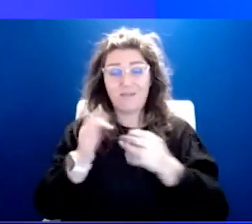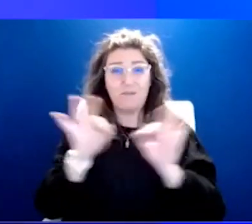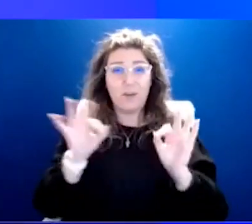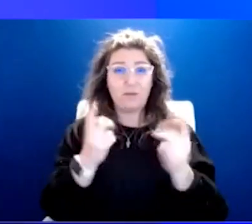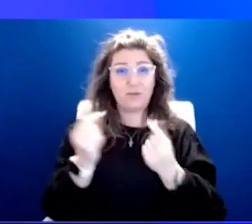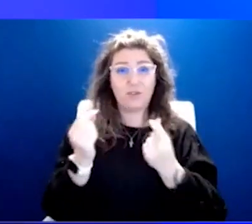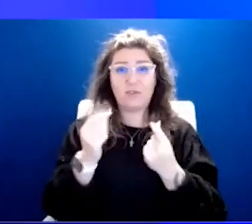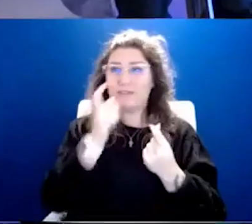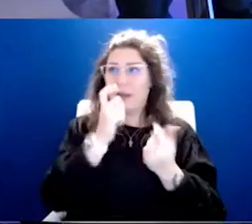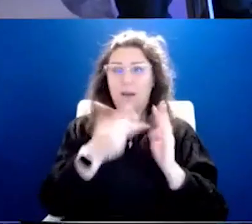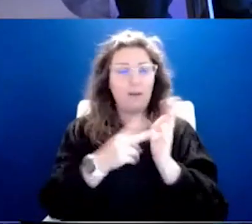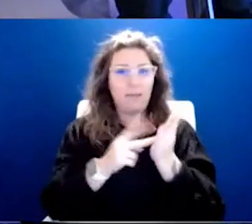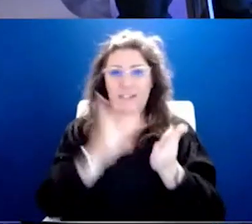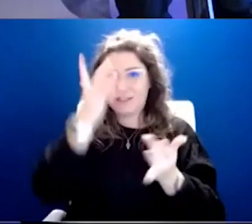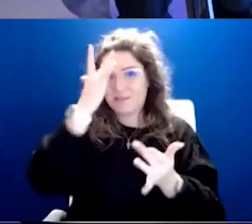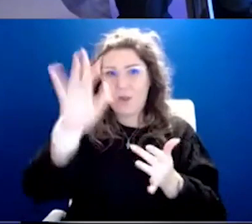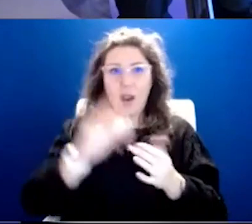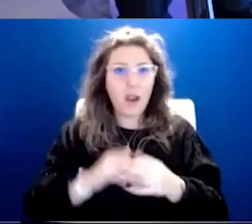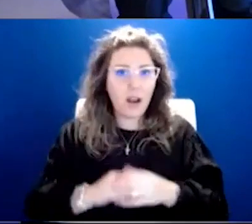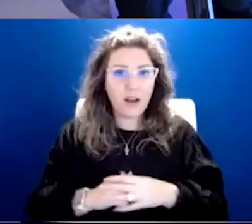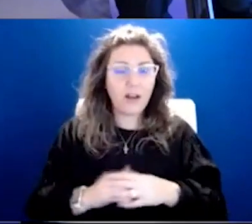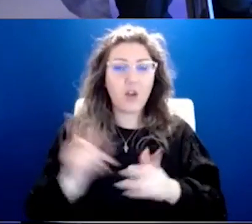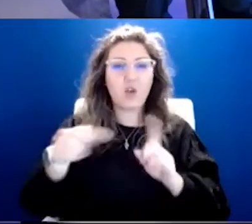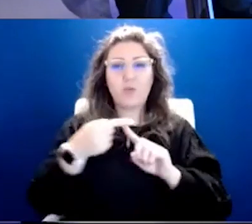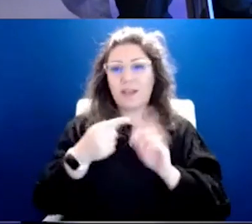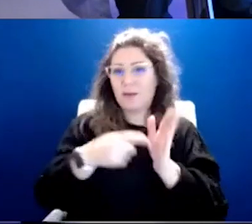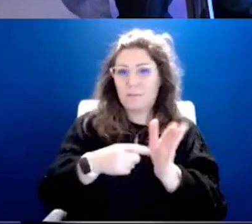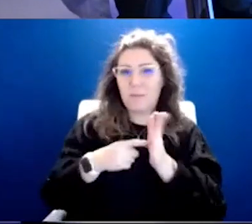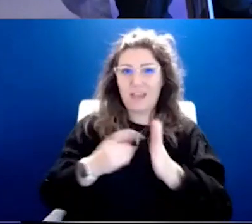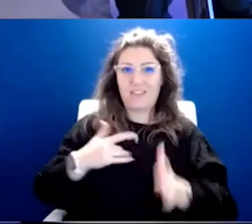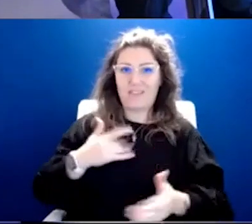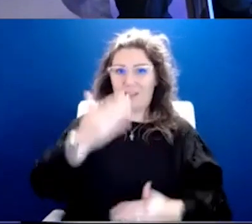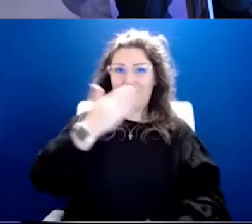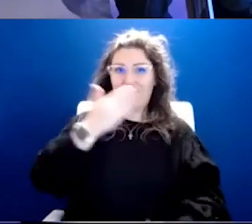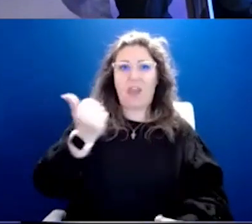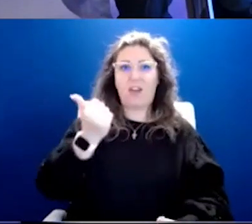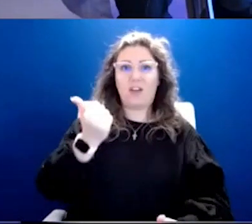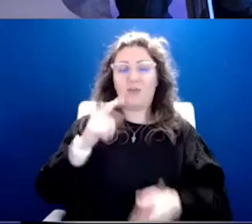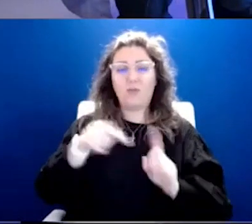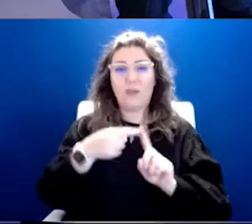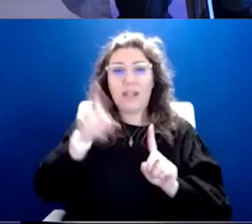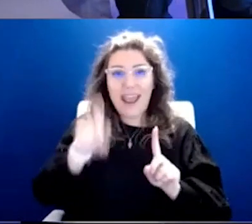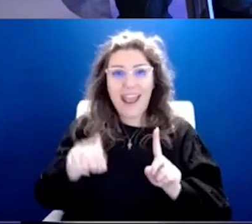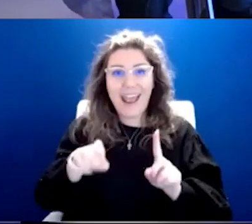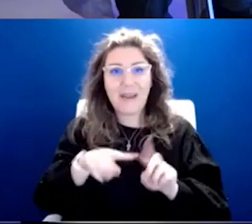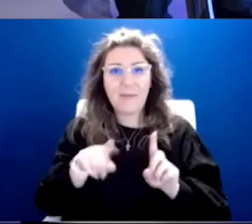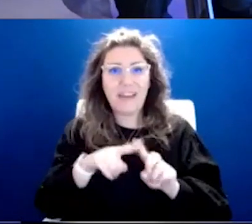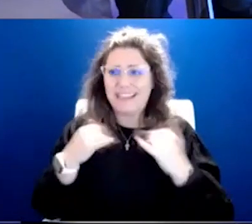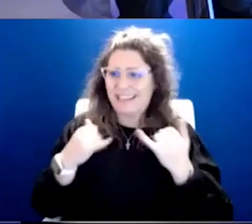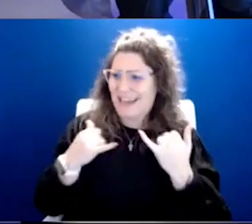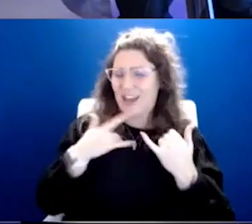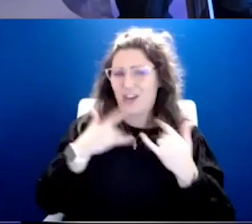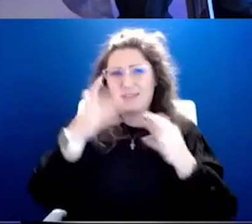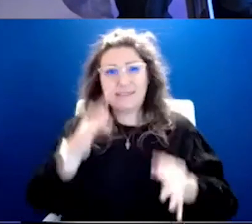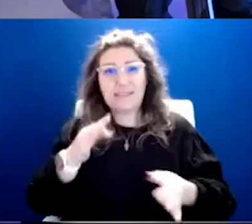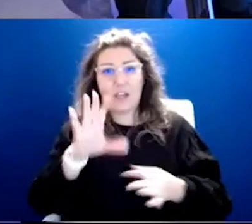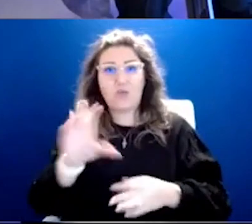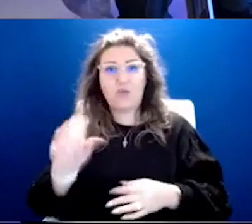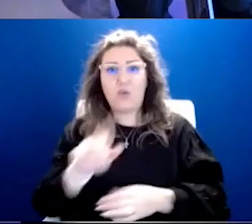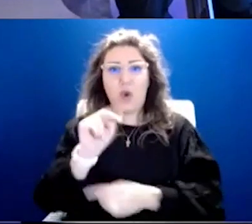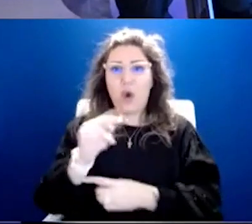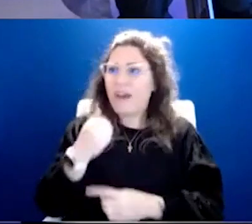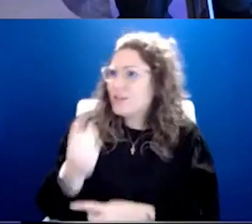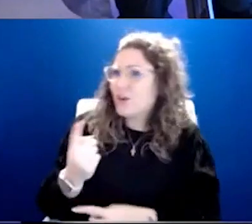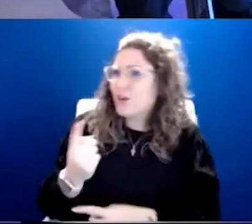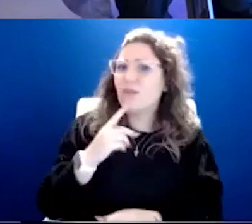to do it. Well, and when we had a mandate, it felt better when just we had to, but now you're having to make that decision on your own. No one's telling you to do it. You just have to go, oh,